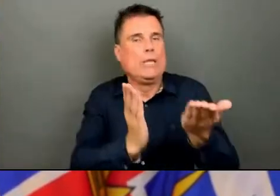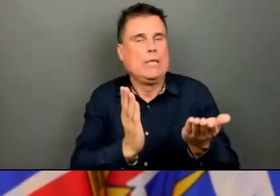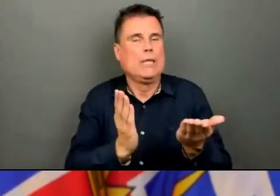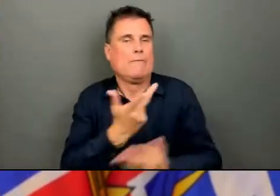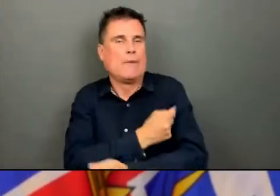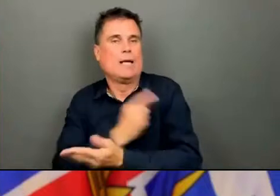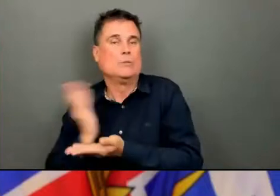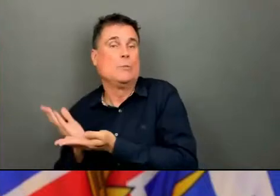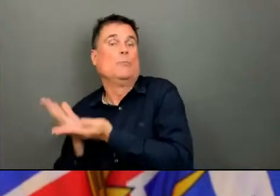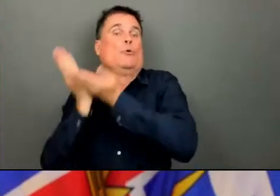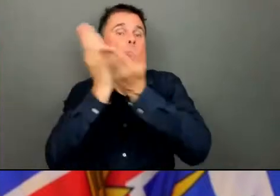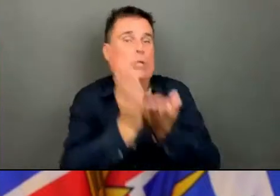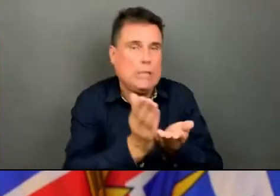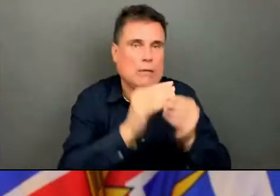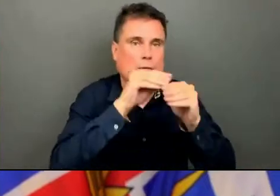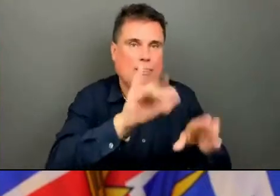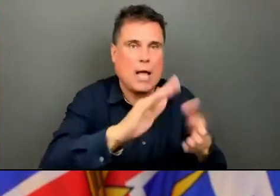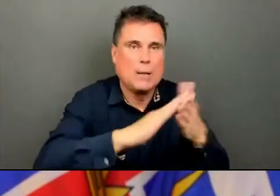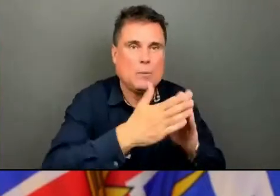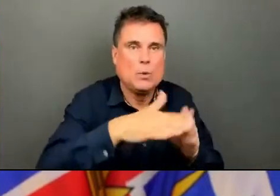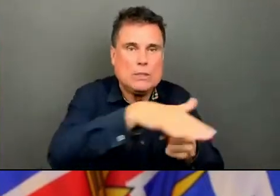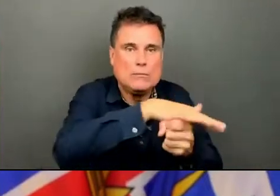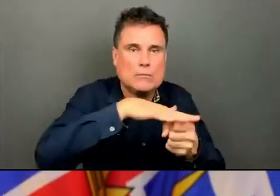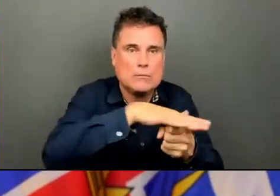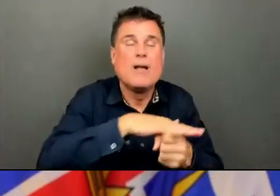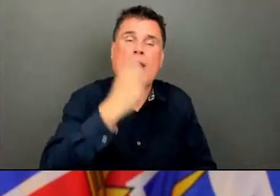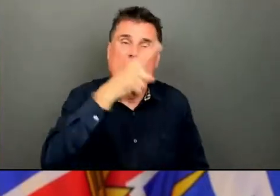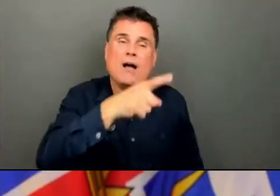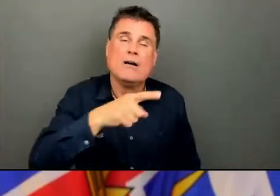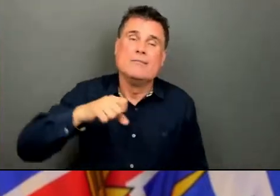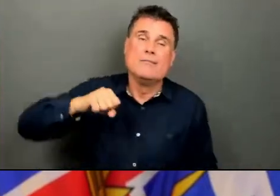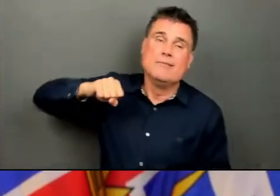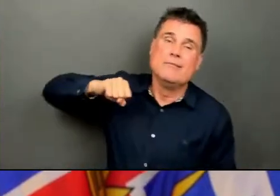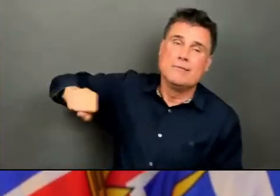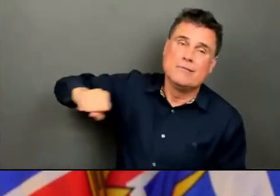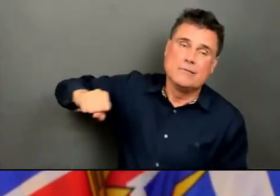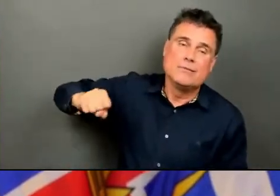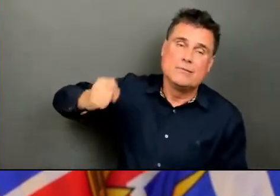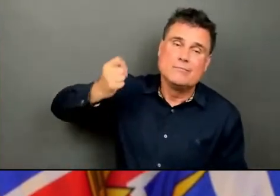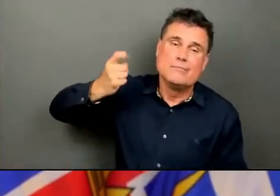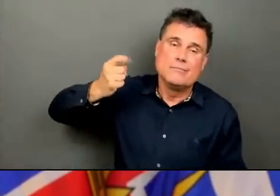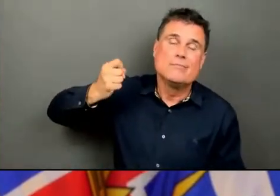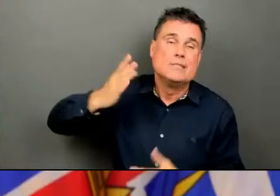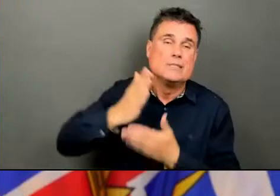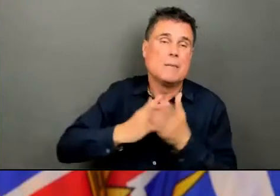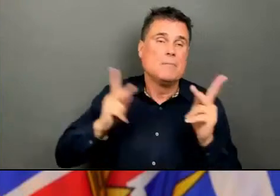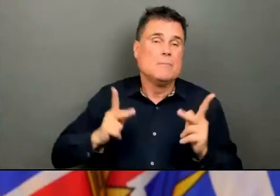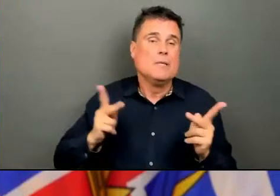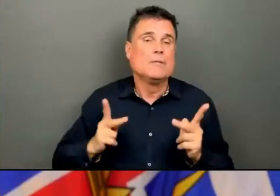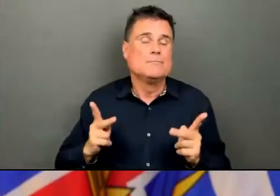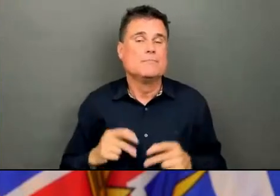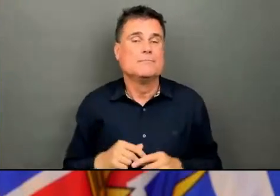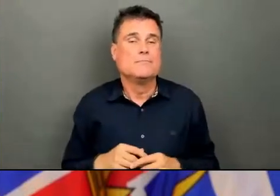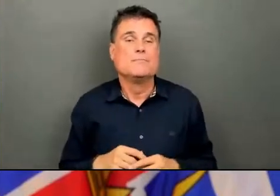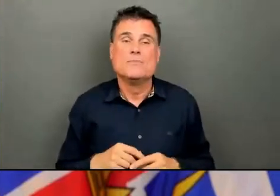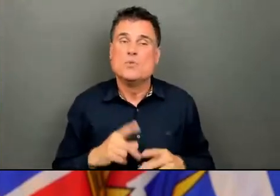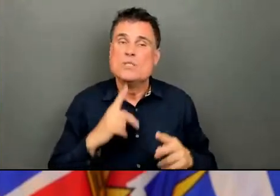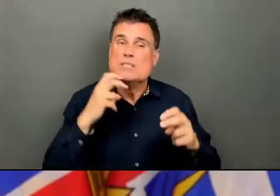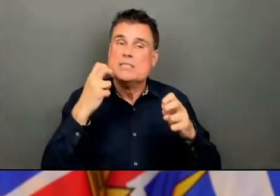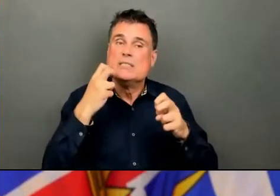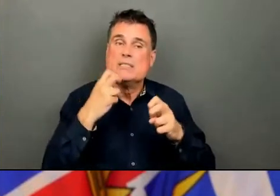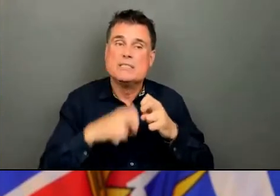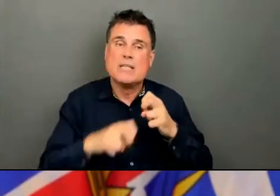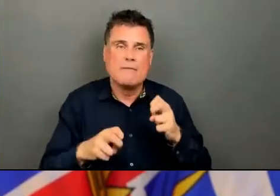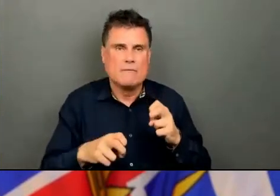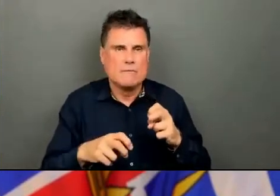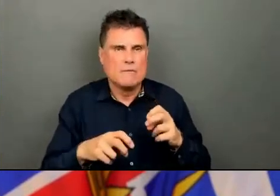third one. It's around convenience. And we do know that for some people, it's a really big deal to actually register and then book an appointment and you have